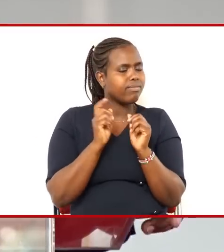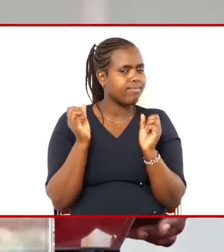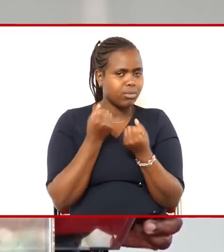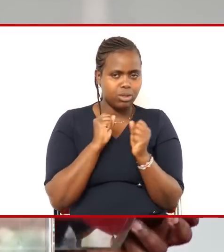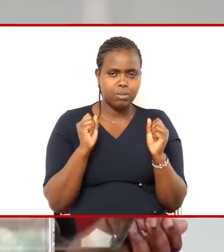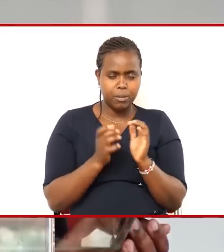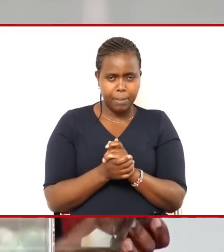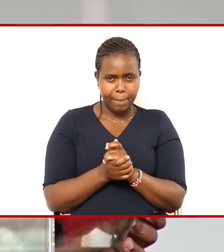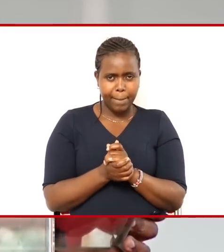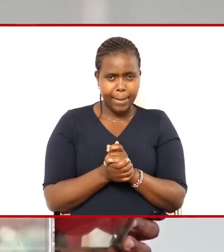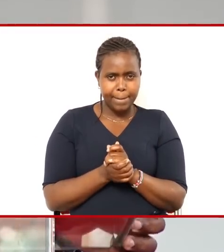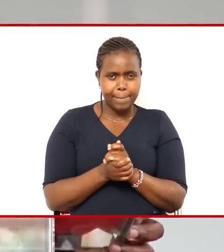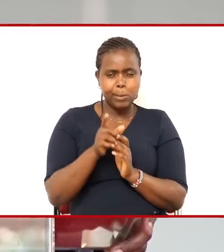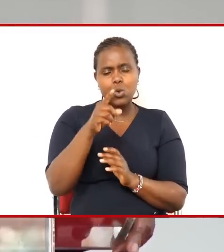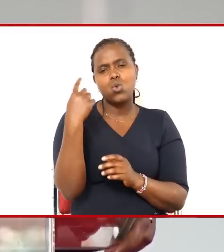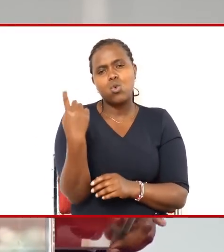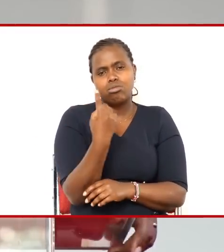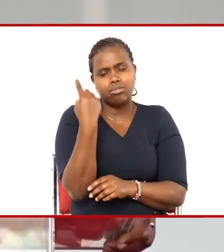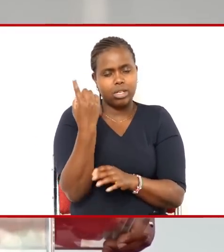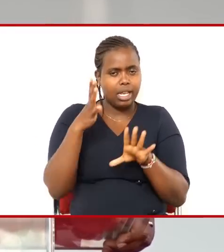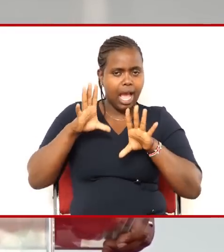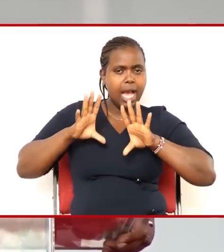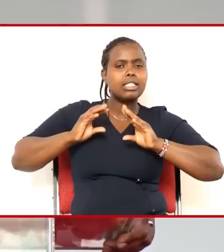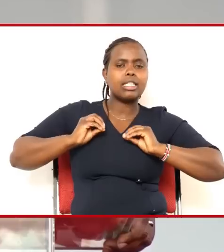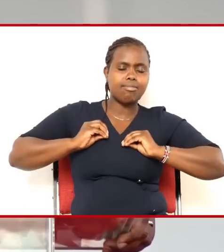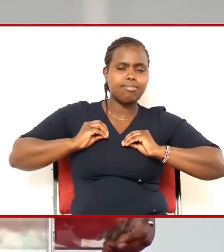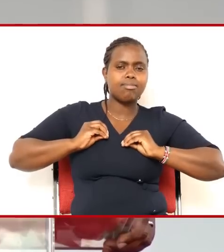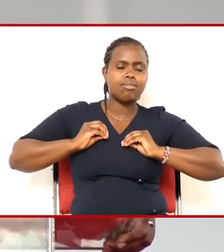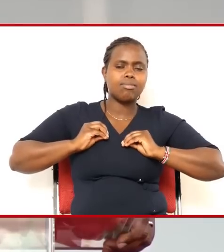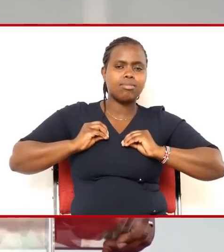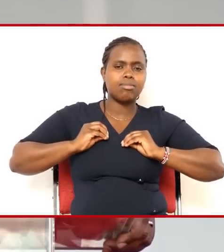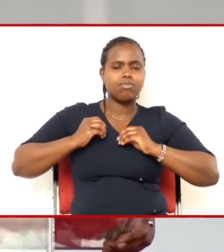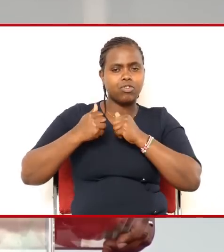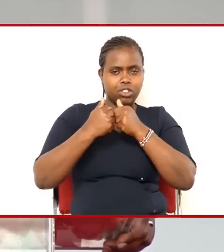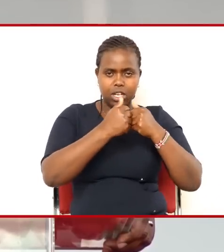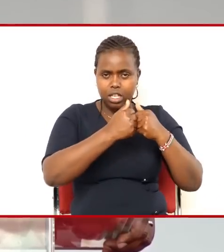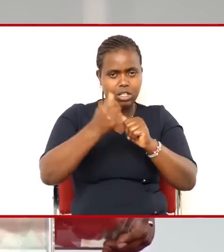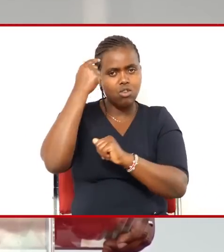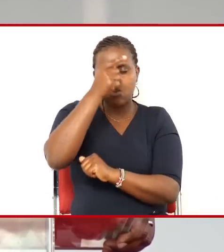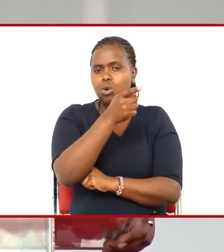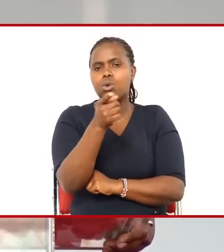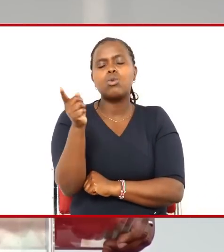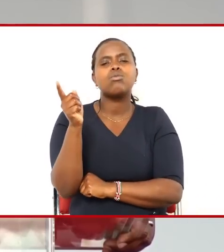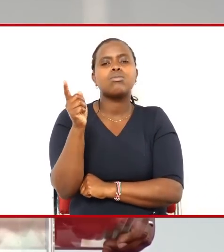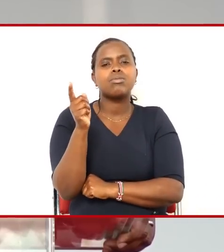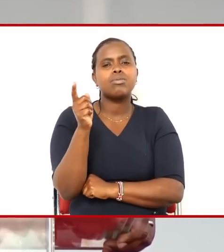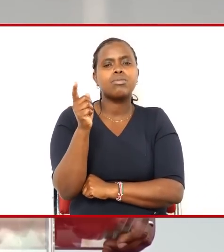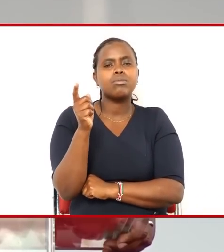did. You can only accept to go through that in order